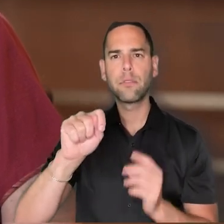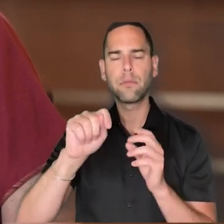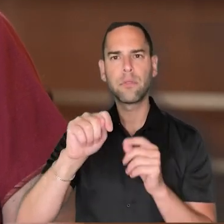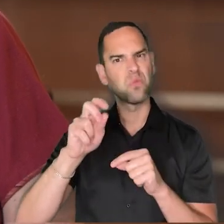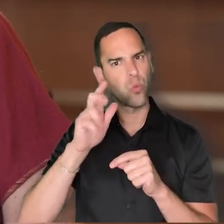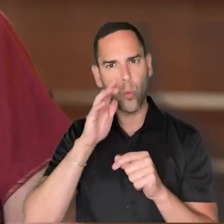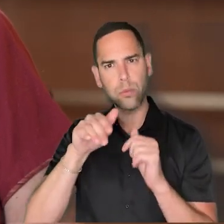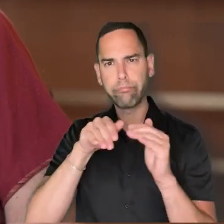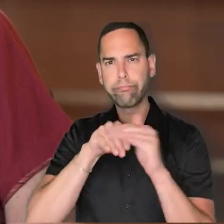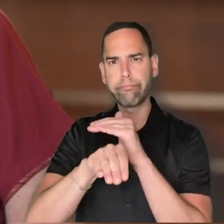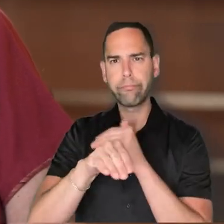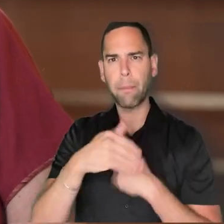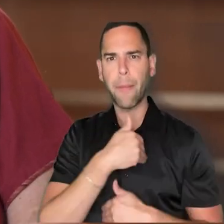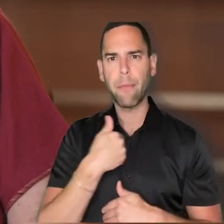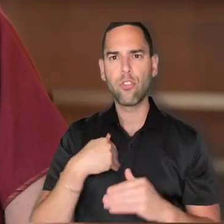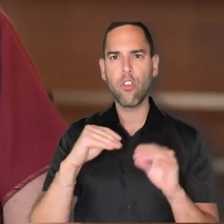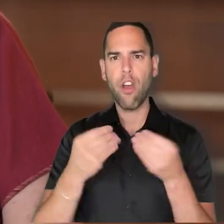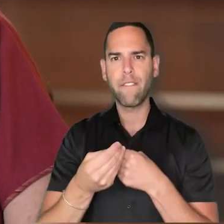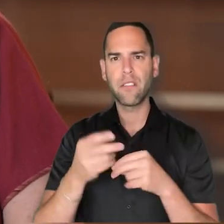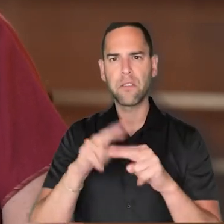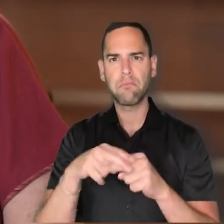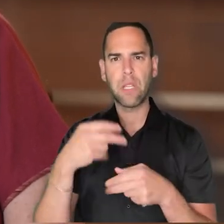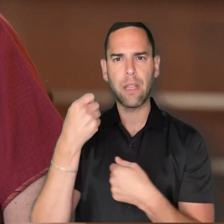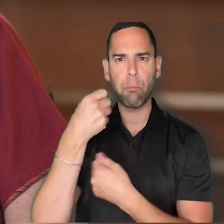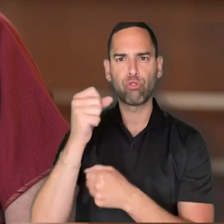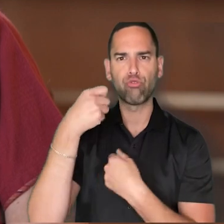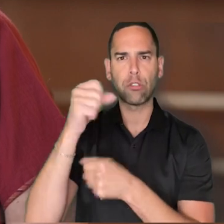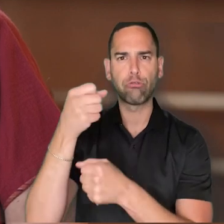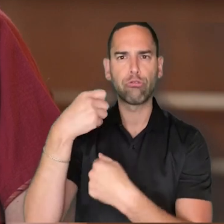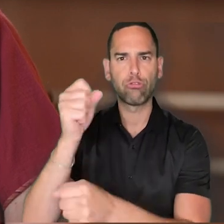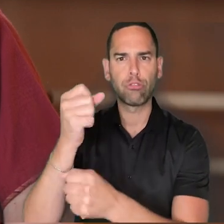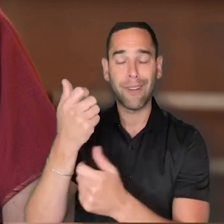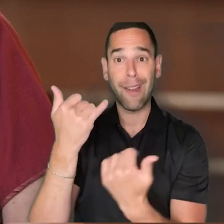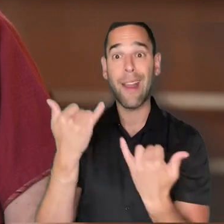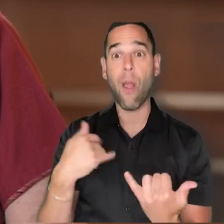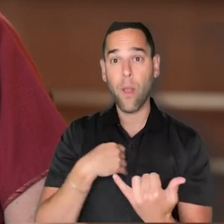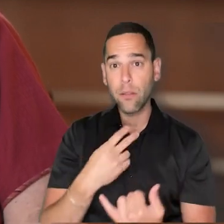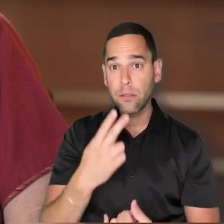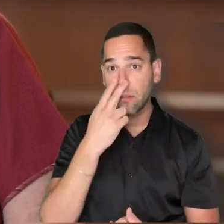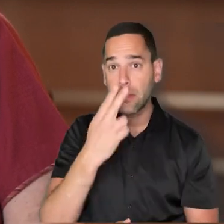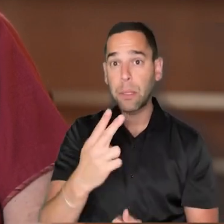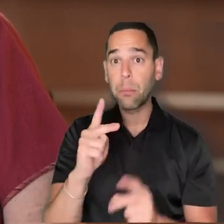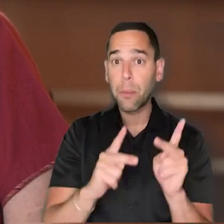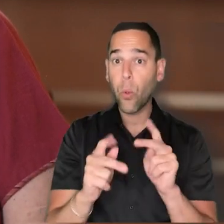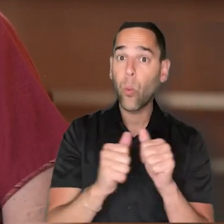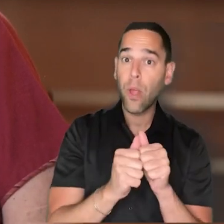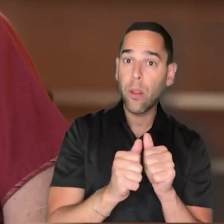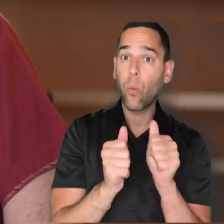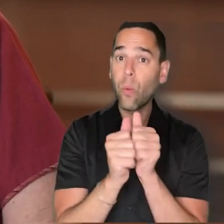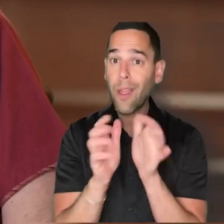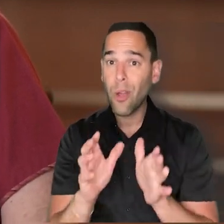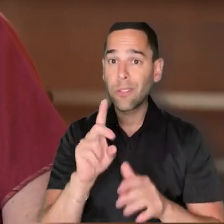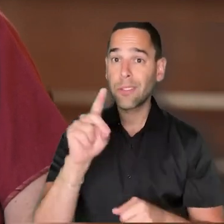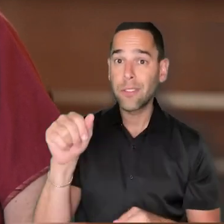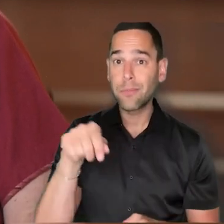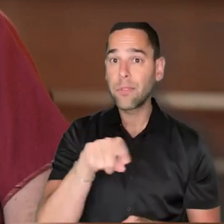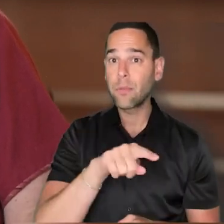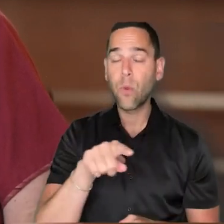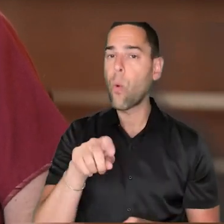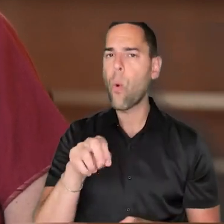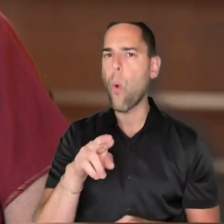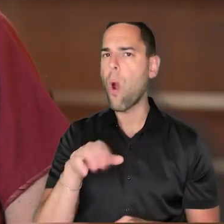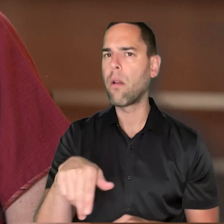members' offices, having demonstrations, and how you now began to see people without disabilities or people maybe